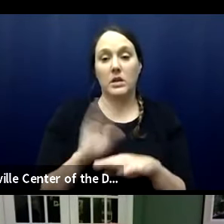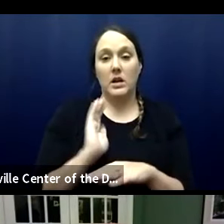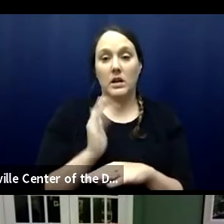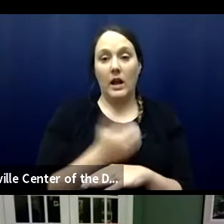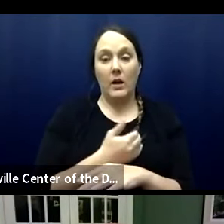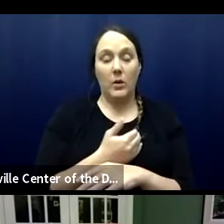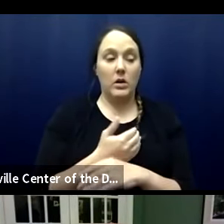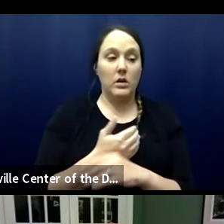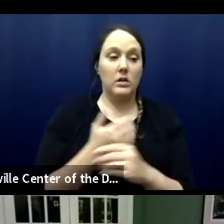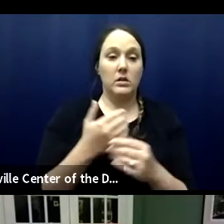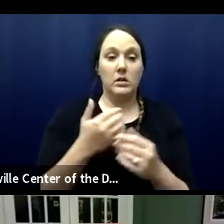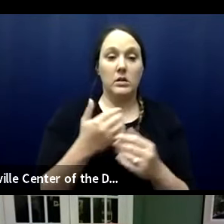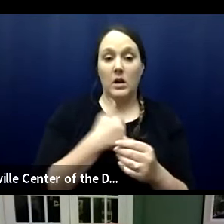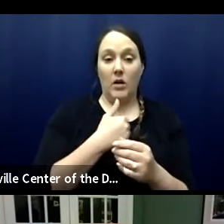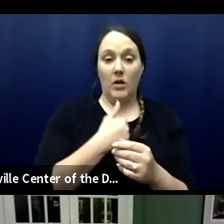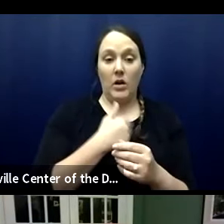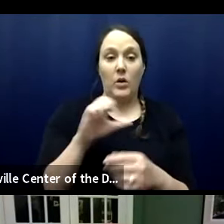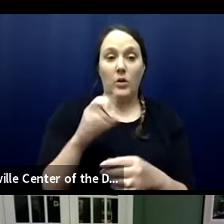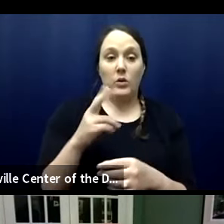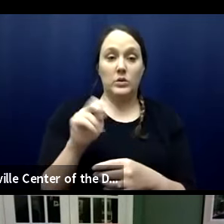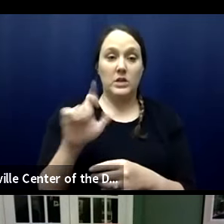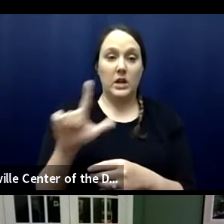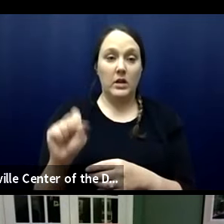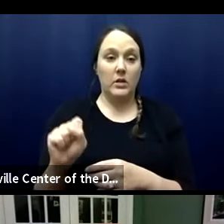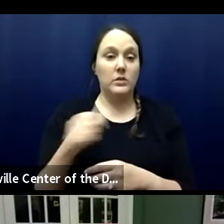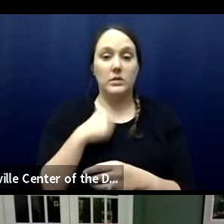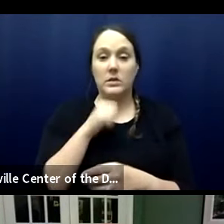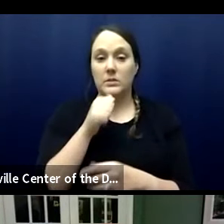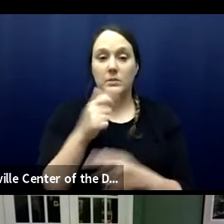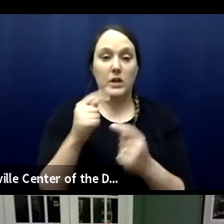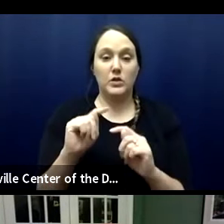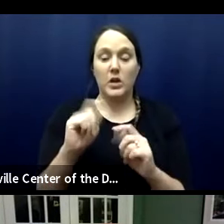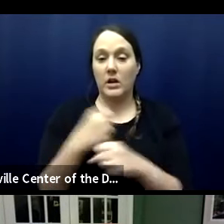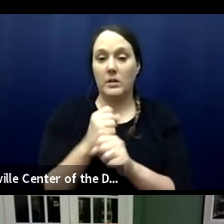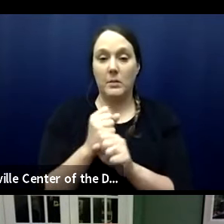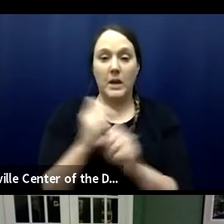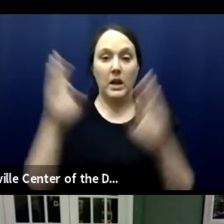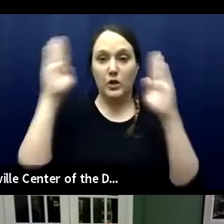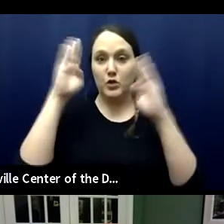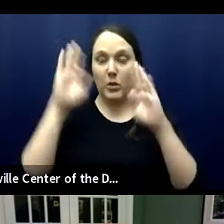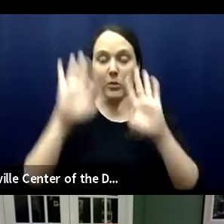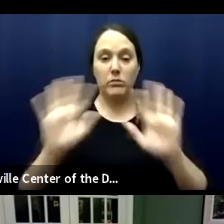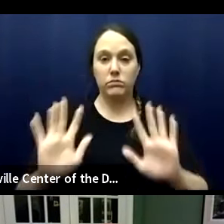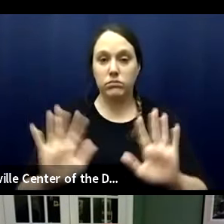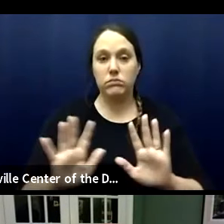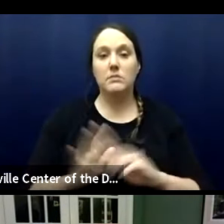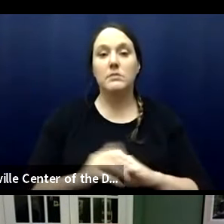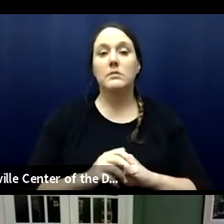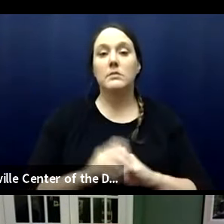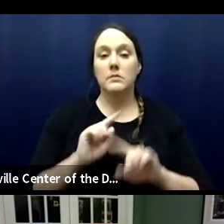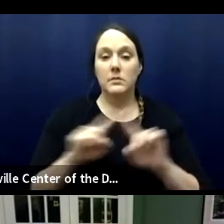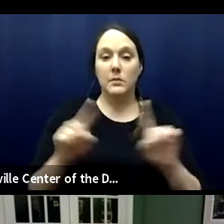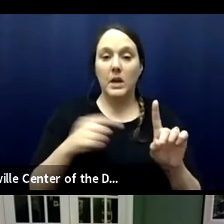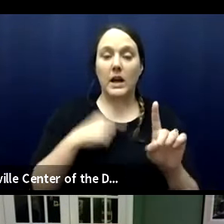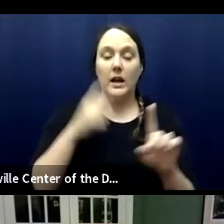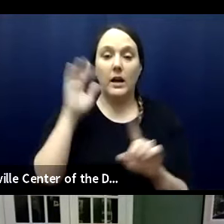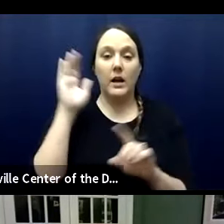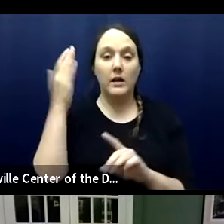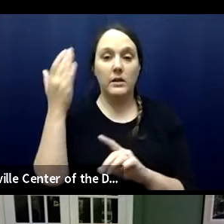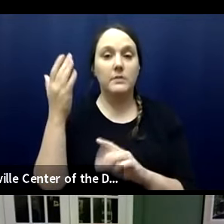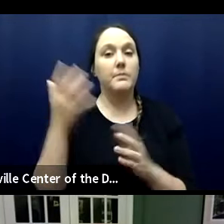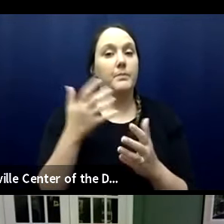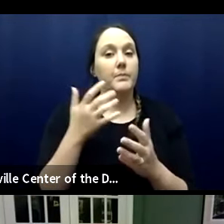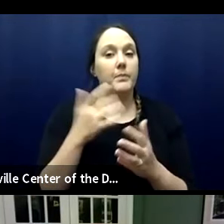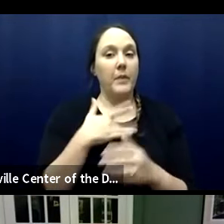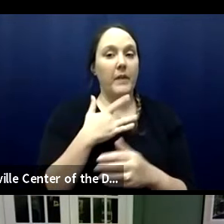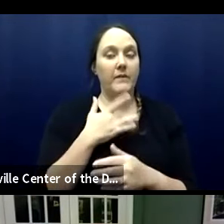we have to get this right. I'm not trying to create trouble here, but I sense that, you know, I feel